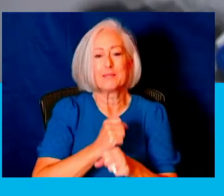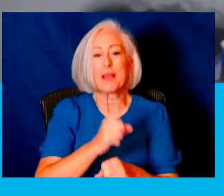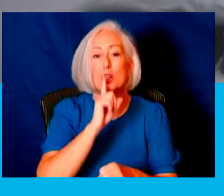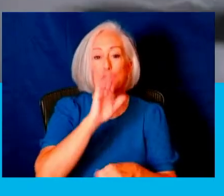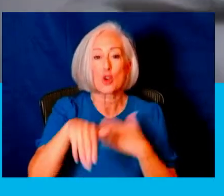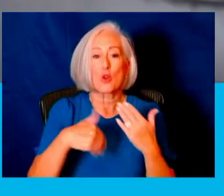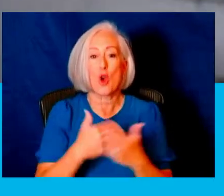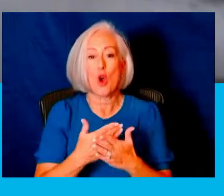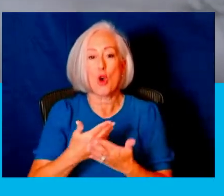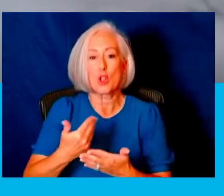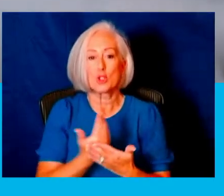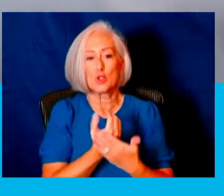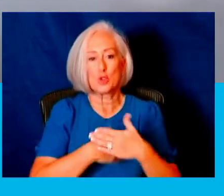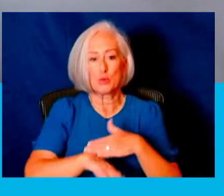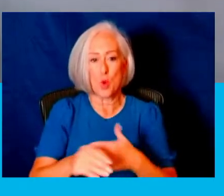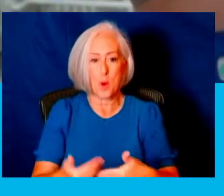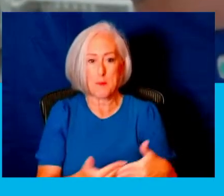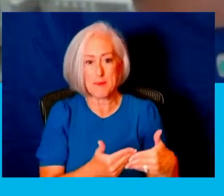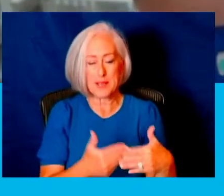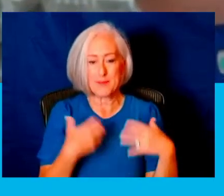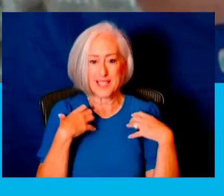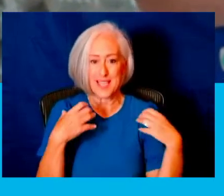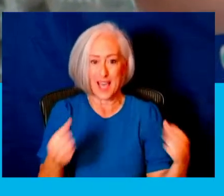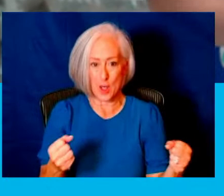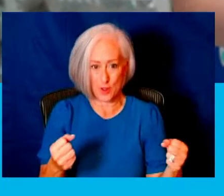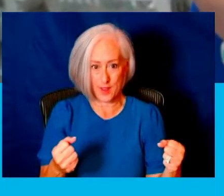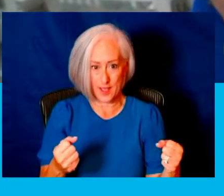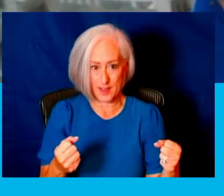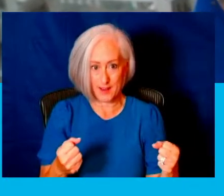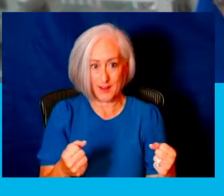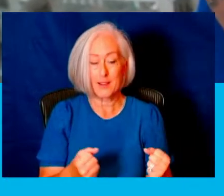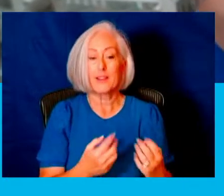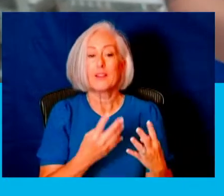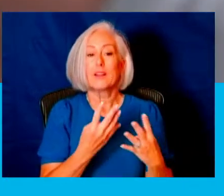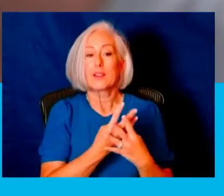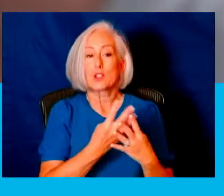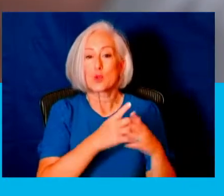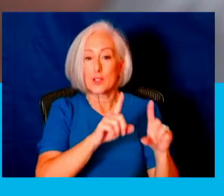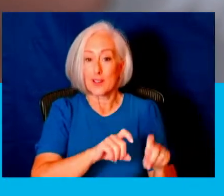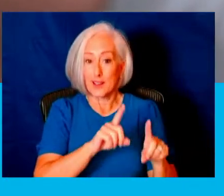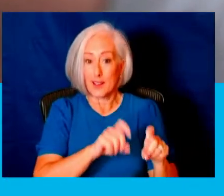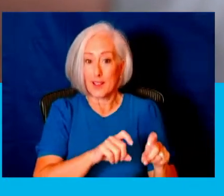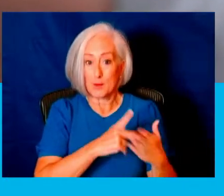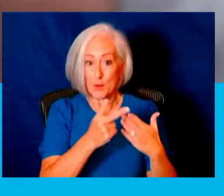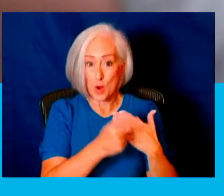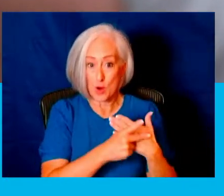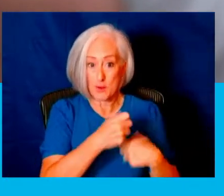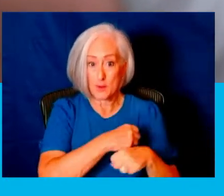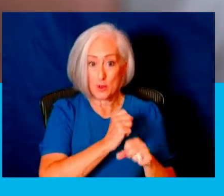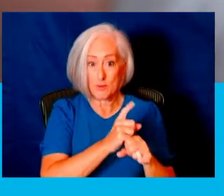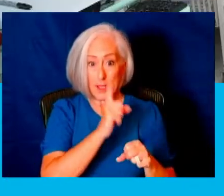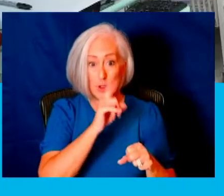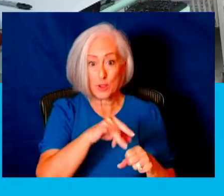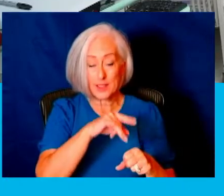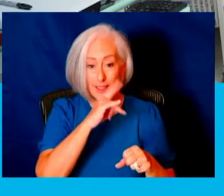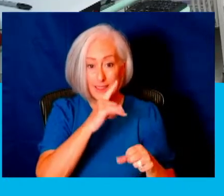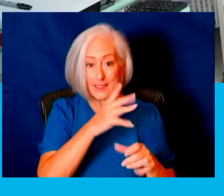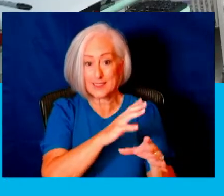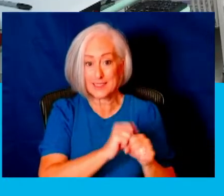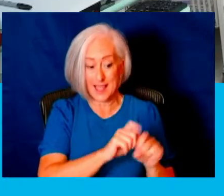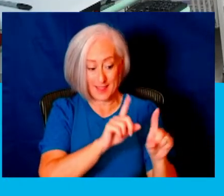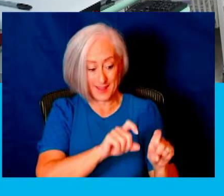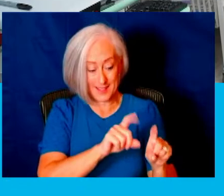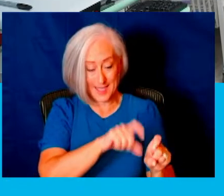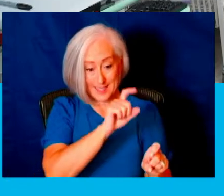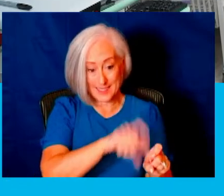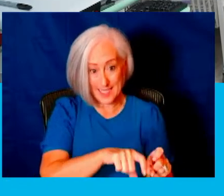healthy. Get set up for a poke. The screening program making sure newborns get the care they need. And the extra tests your babies get